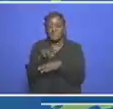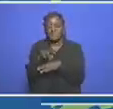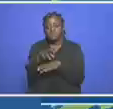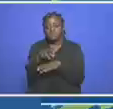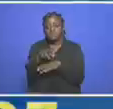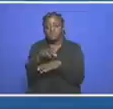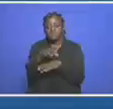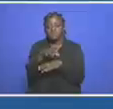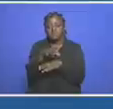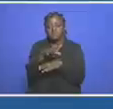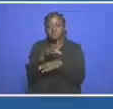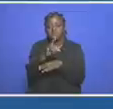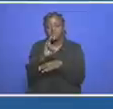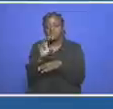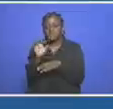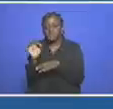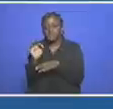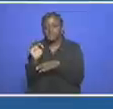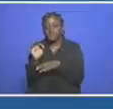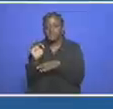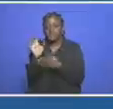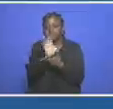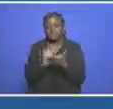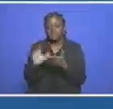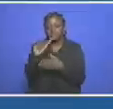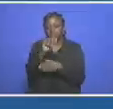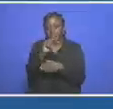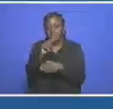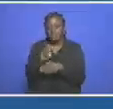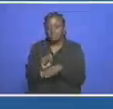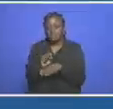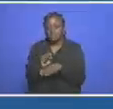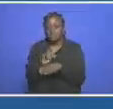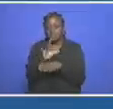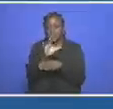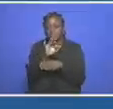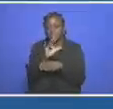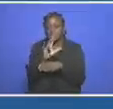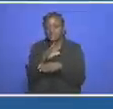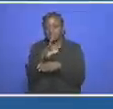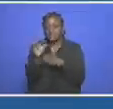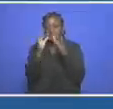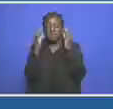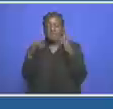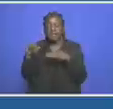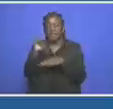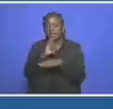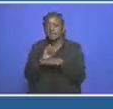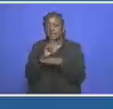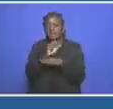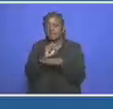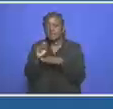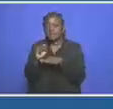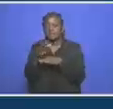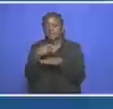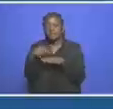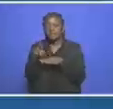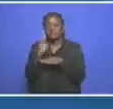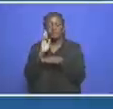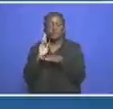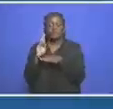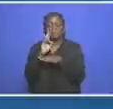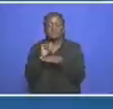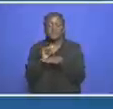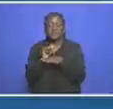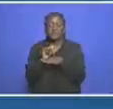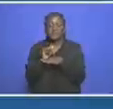79 degrees in Frederick Central, Andros, 83 in Allistown, Cadalan, San Salvador, and Rimkey. Georgetown, Exuma, they have a temperature of